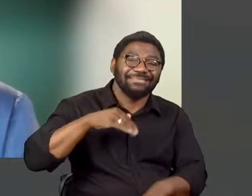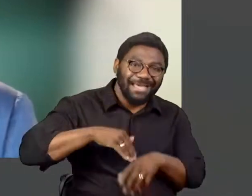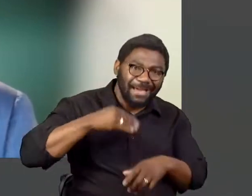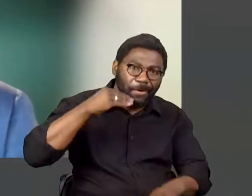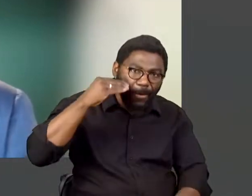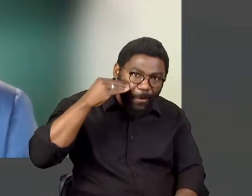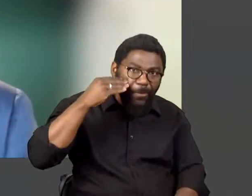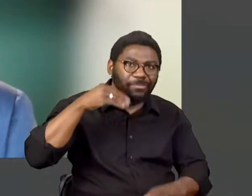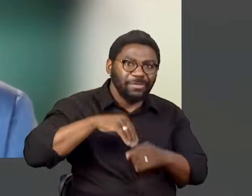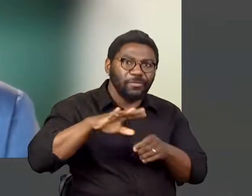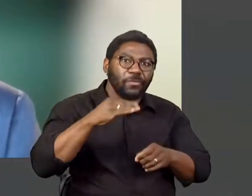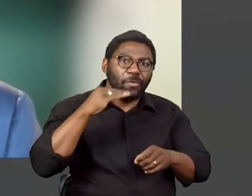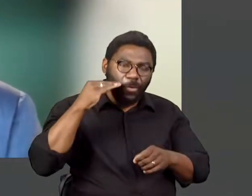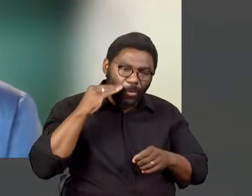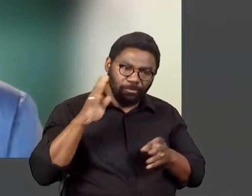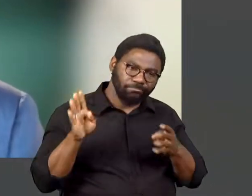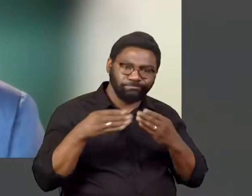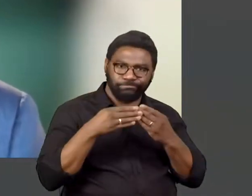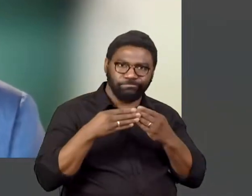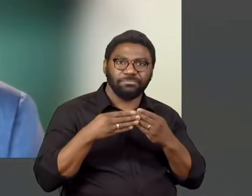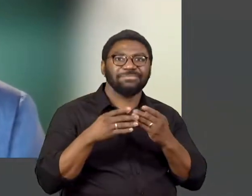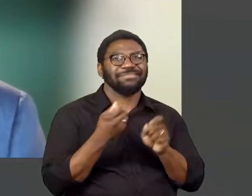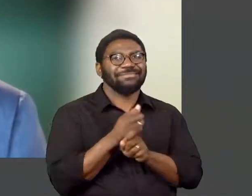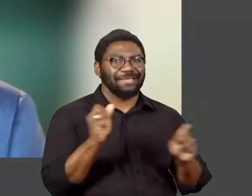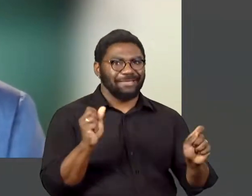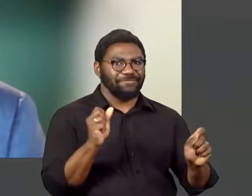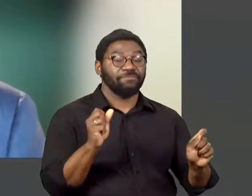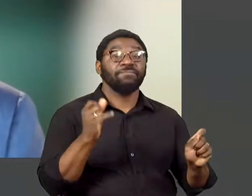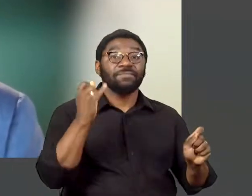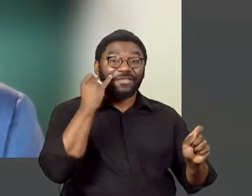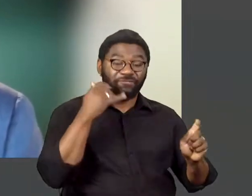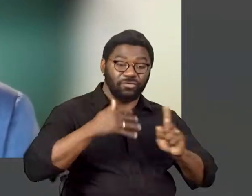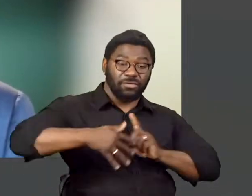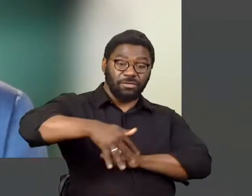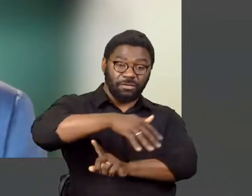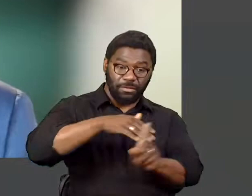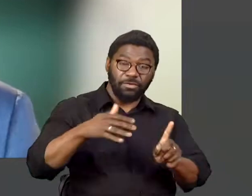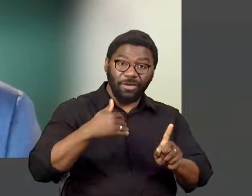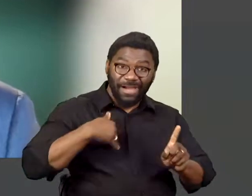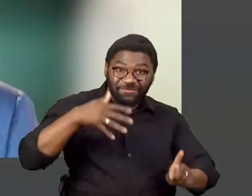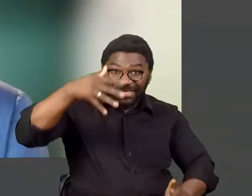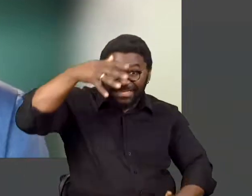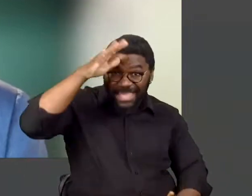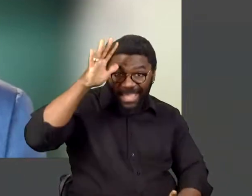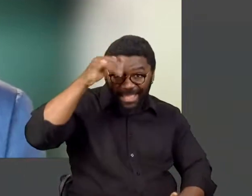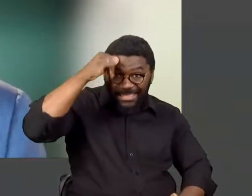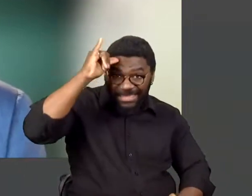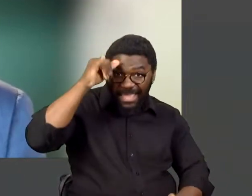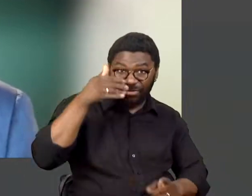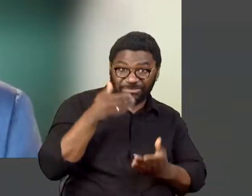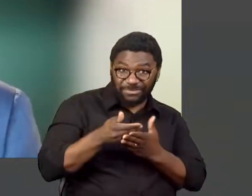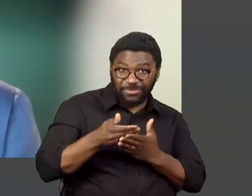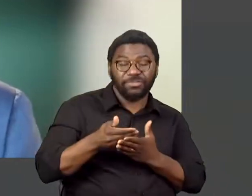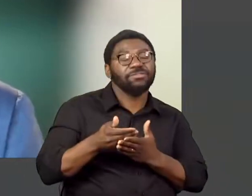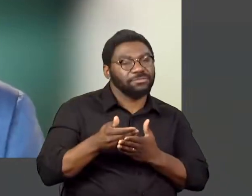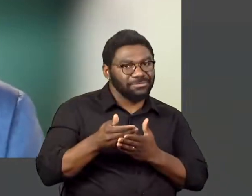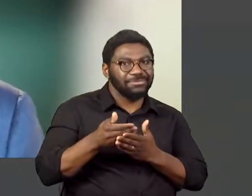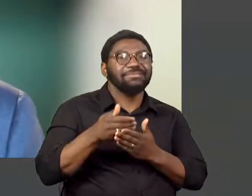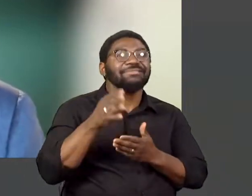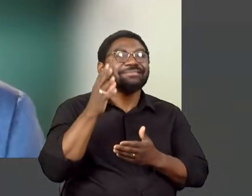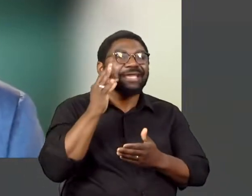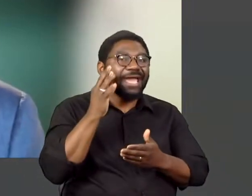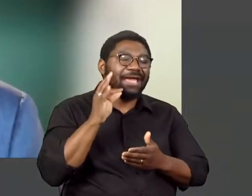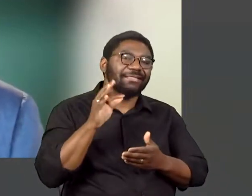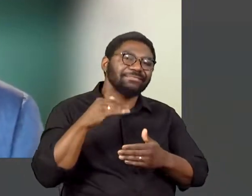they're safest. And if you are in an environment in which there are cattle, to keep them away from those cows to the